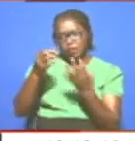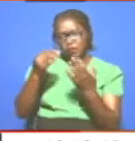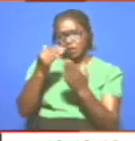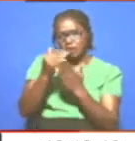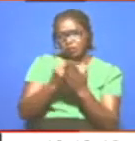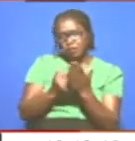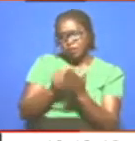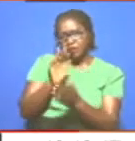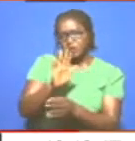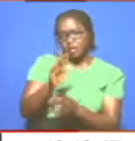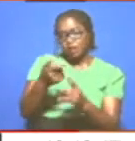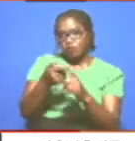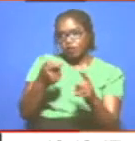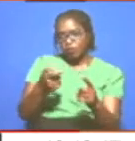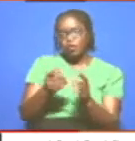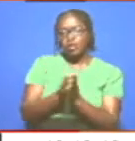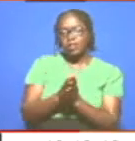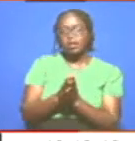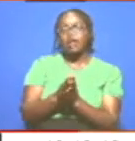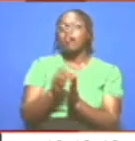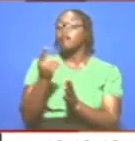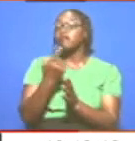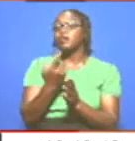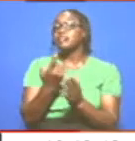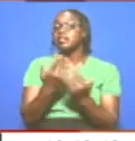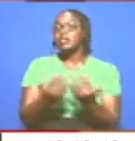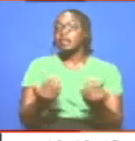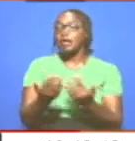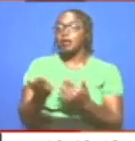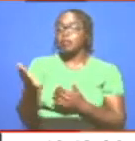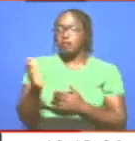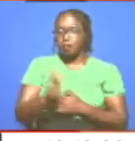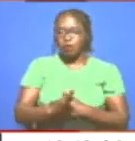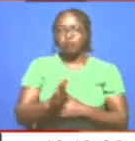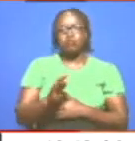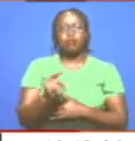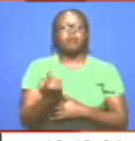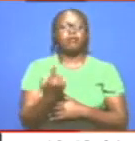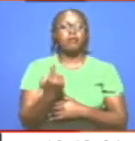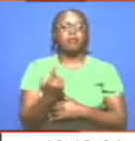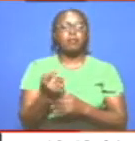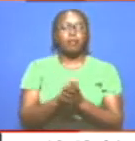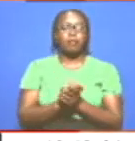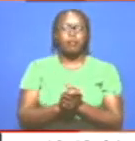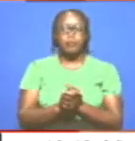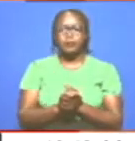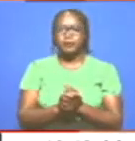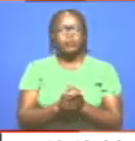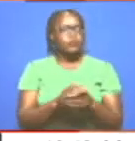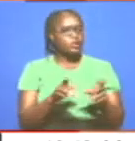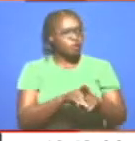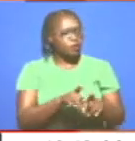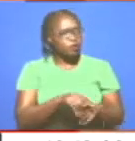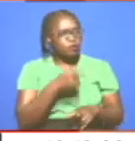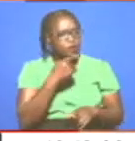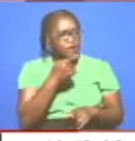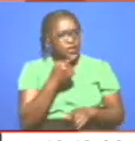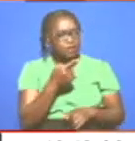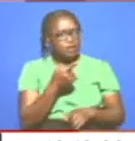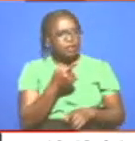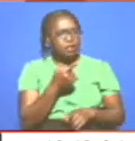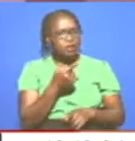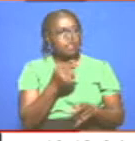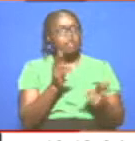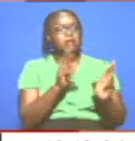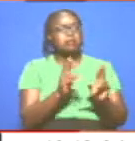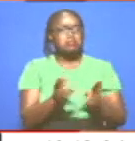so our first thing is to bring them back. Yeah. You've also mentioned, you've talked about normalizing